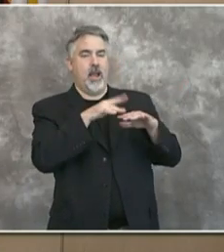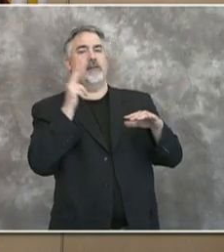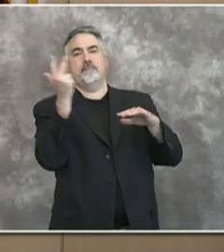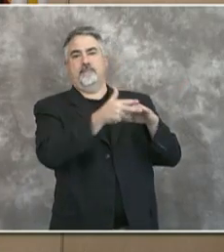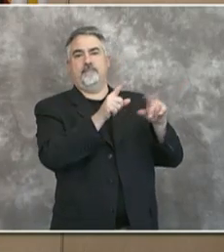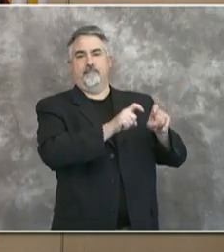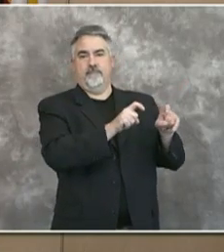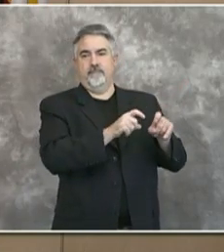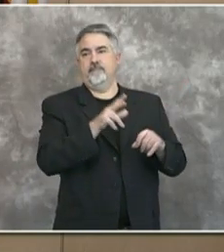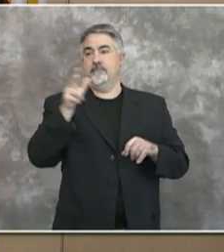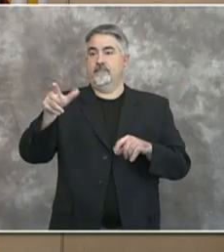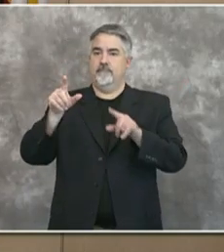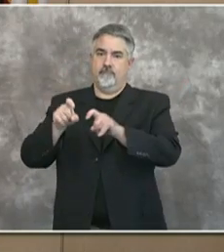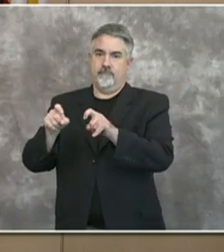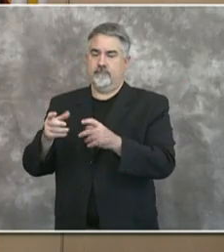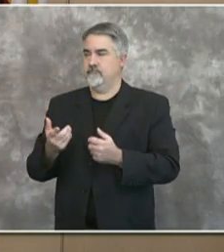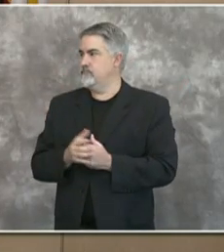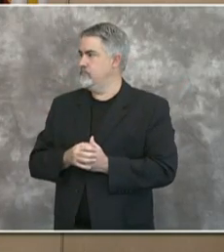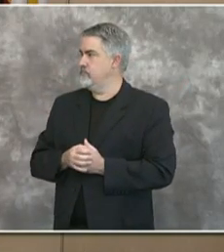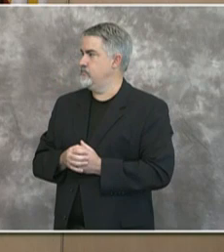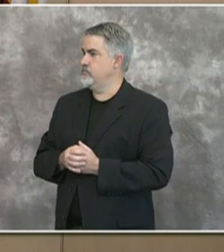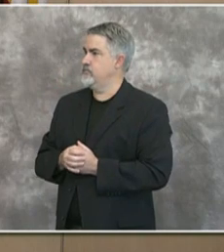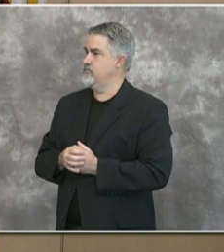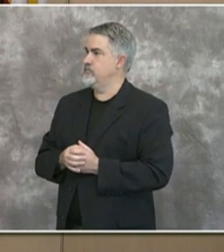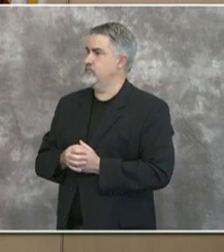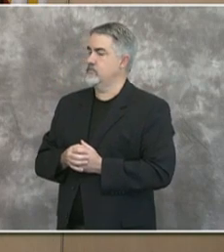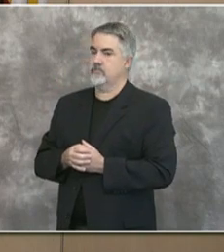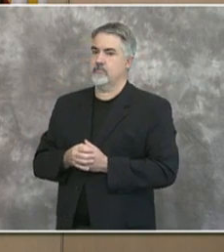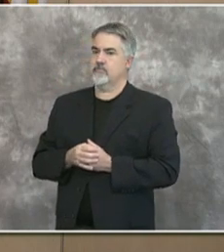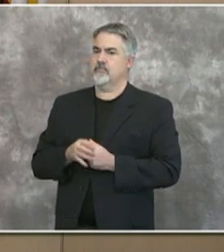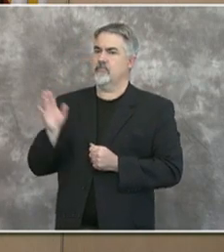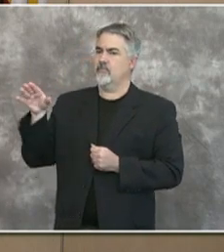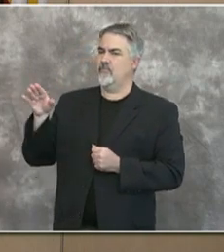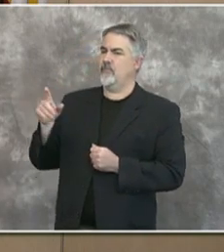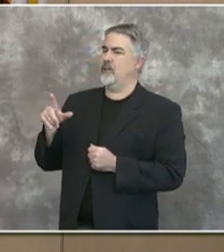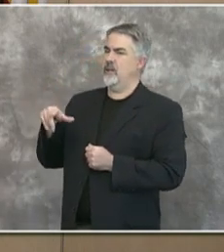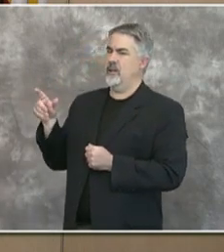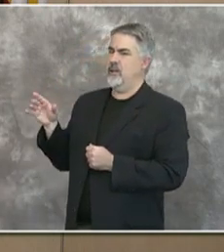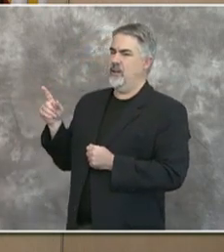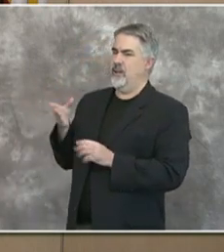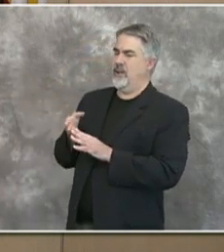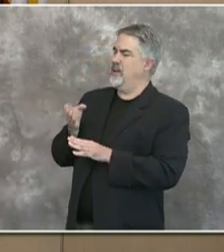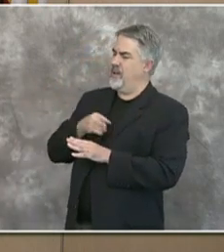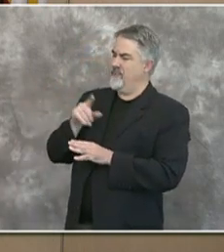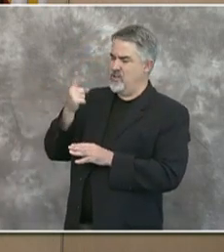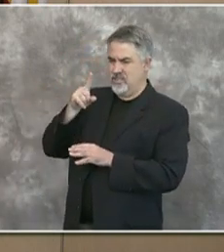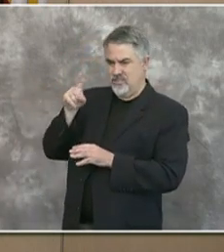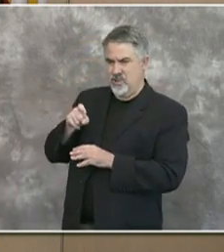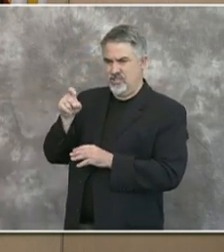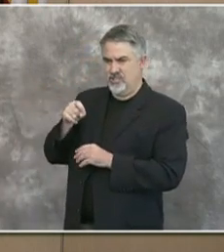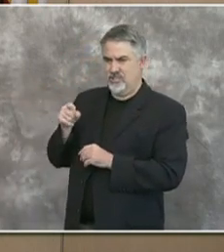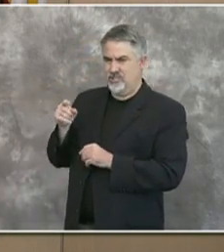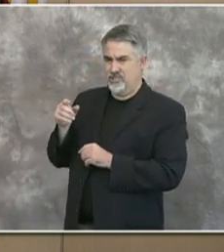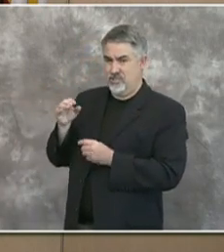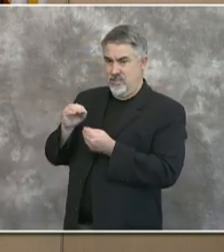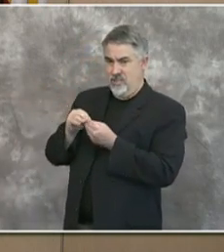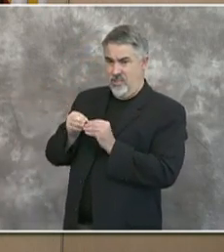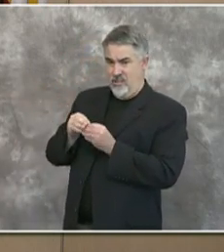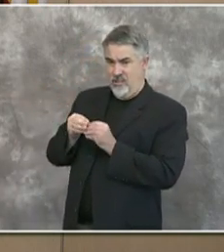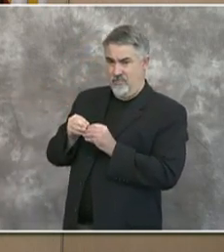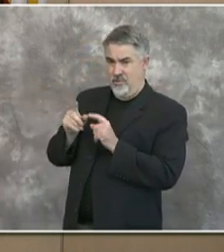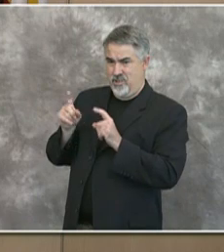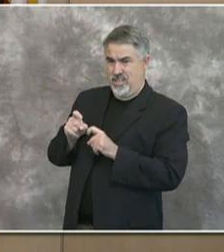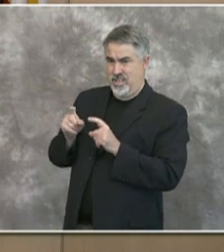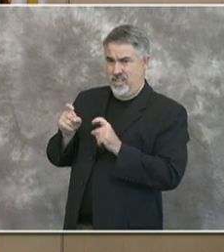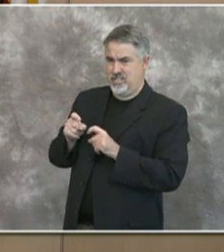targeted populations that we have identified. And so for the first part of the question, is there a number of our testing capacity